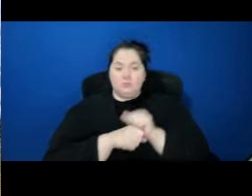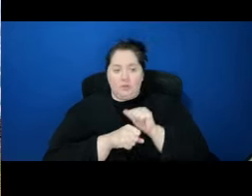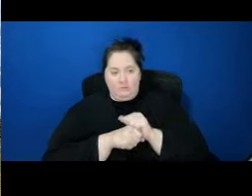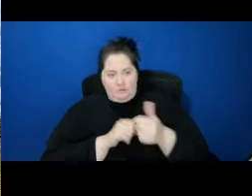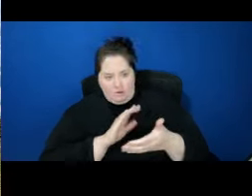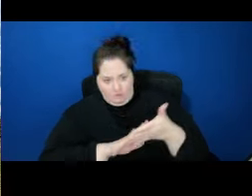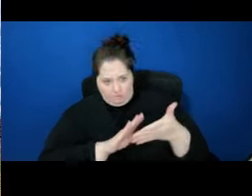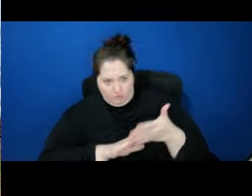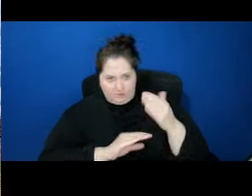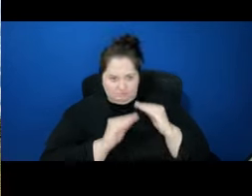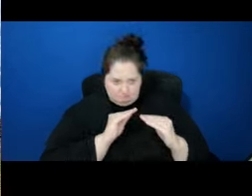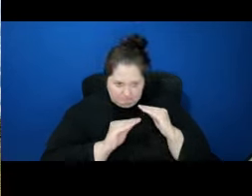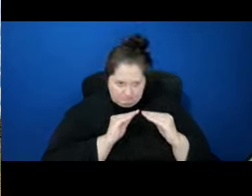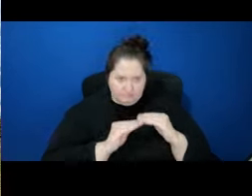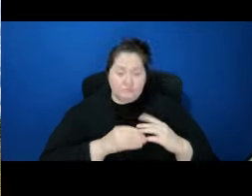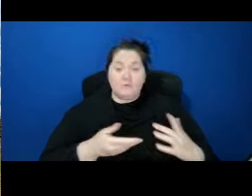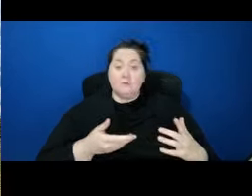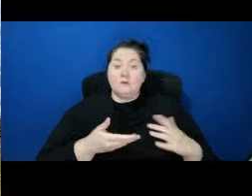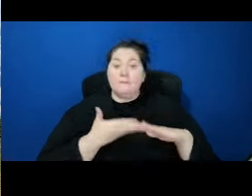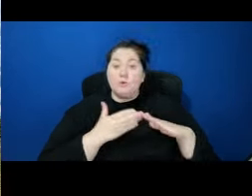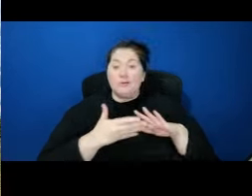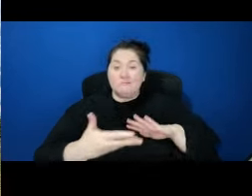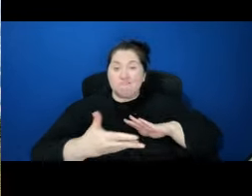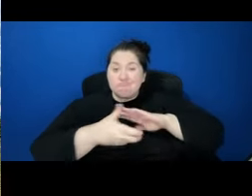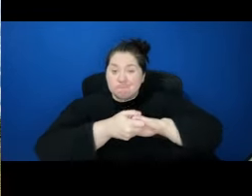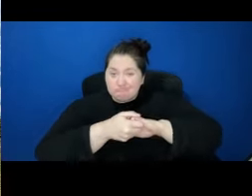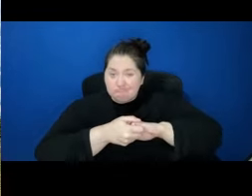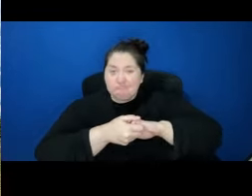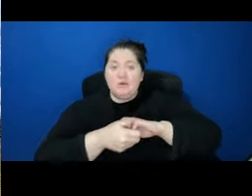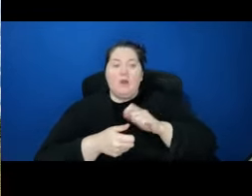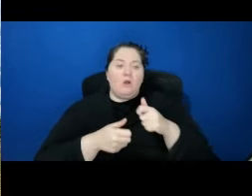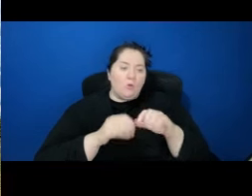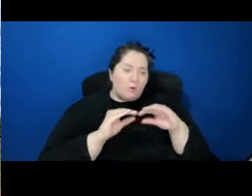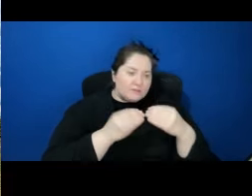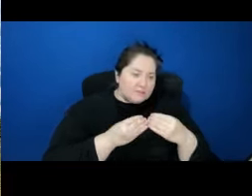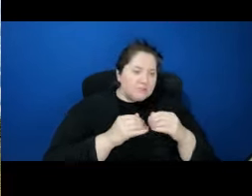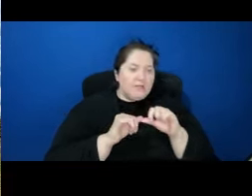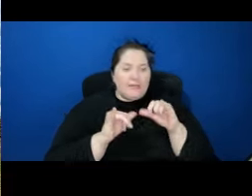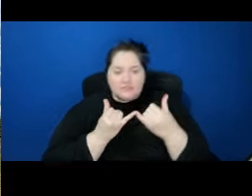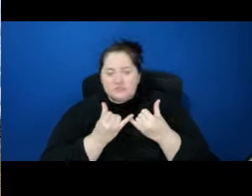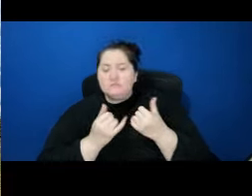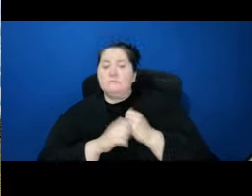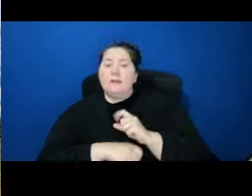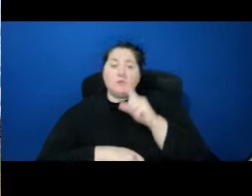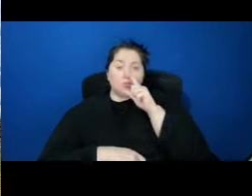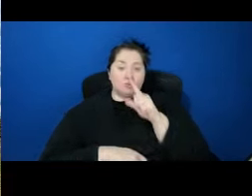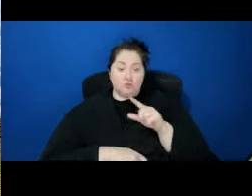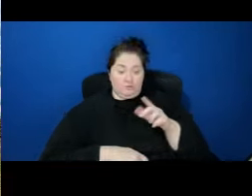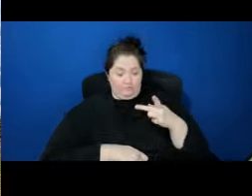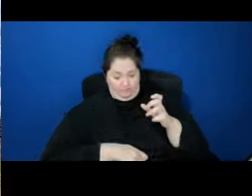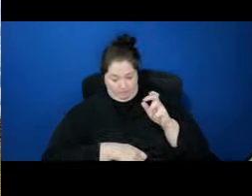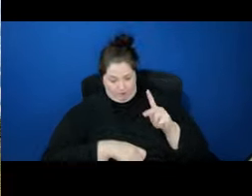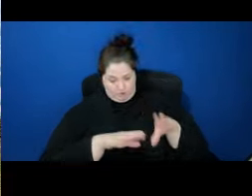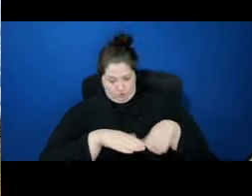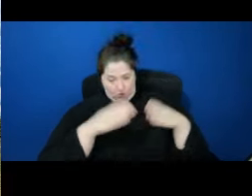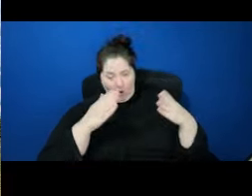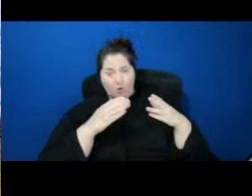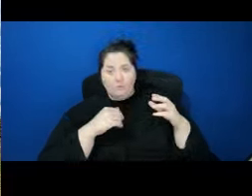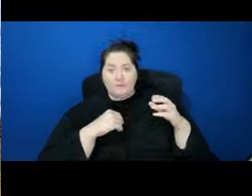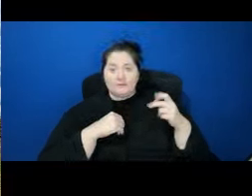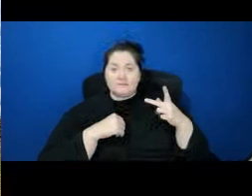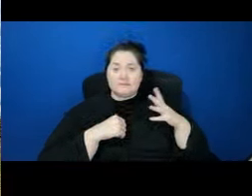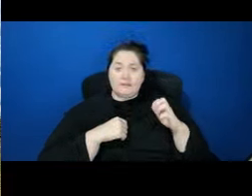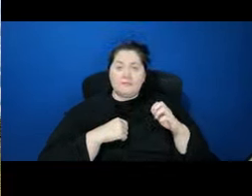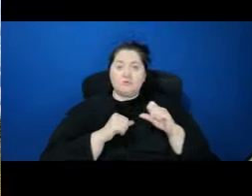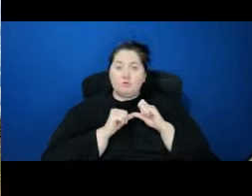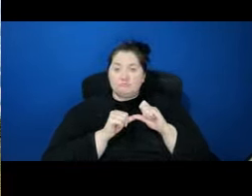and maintenance, partnering with communities and other organizations and agencies, and making sure that our parks and open spaces are resilient